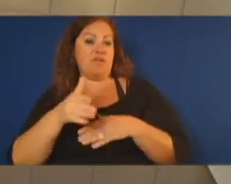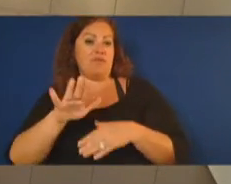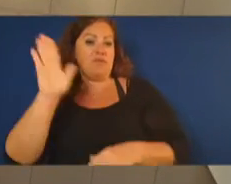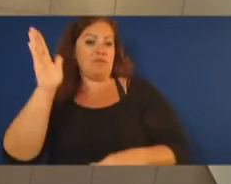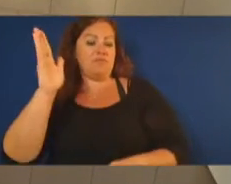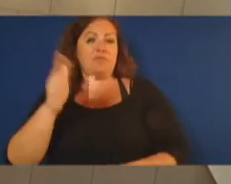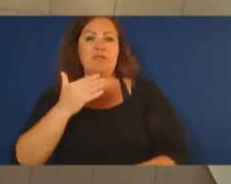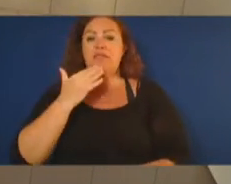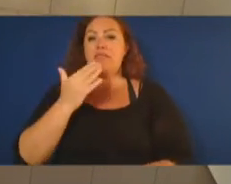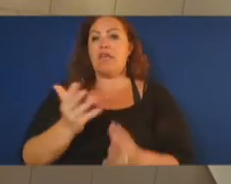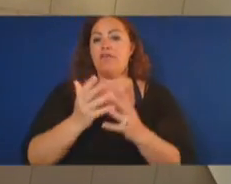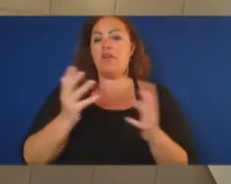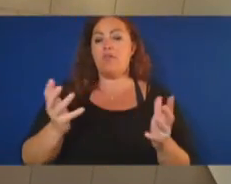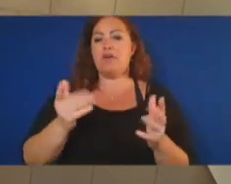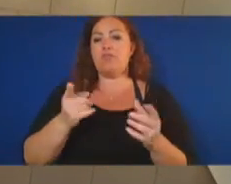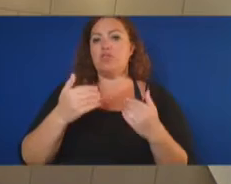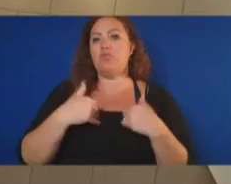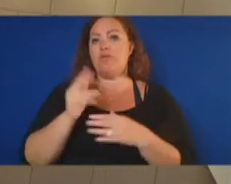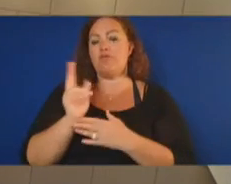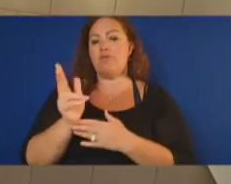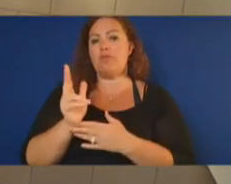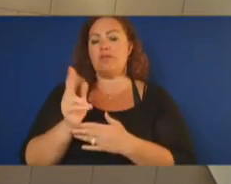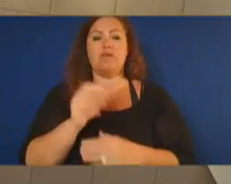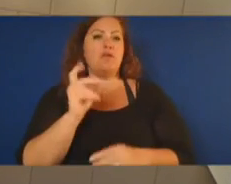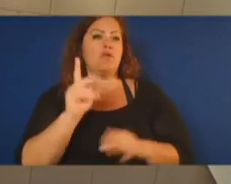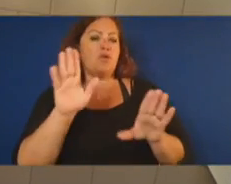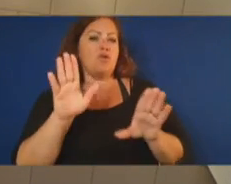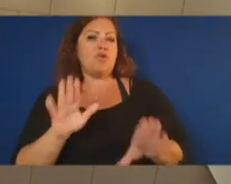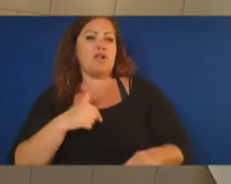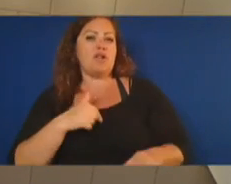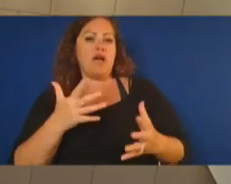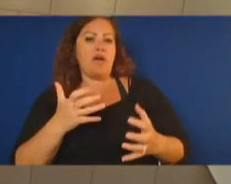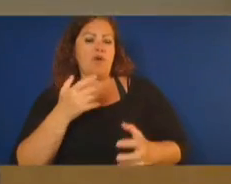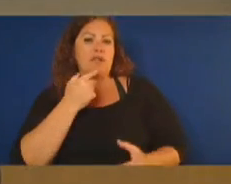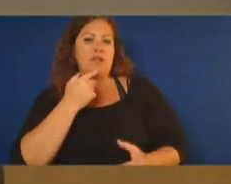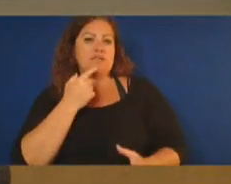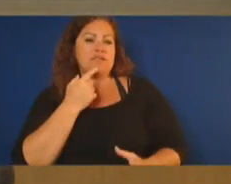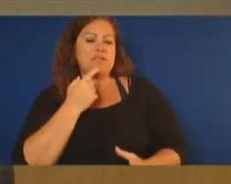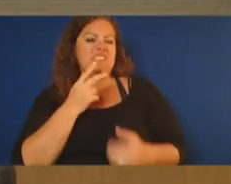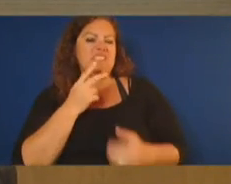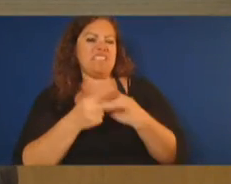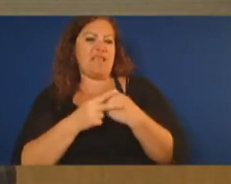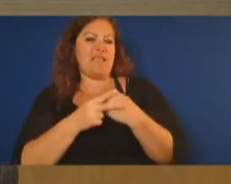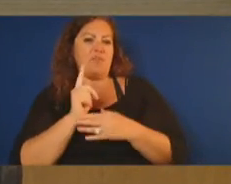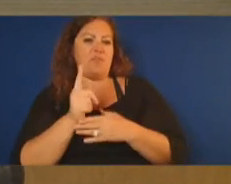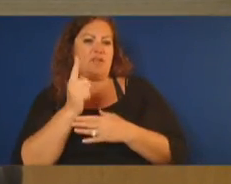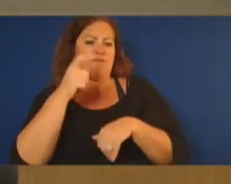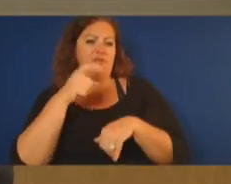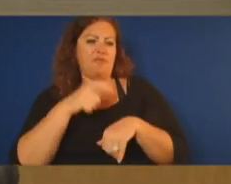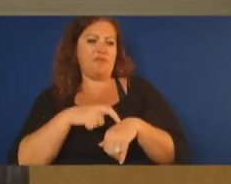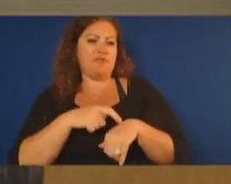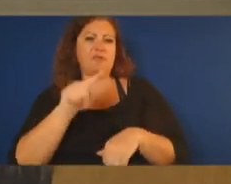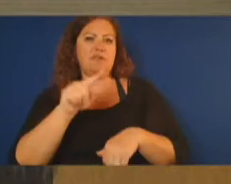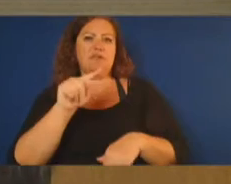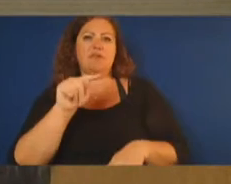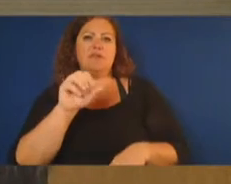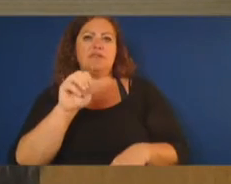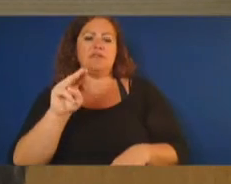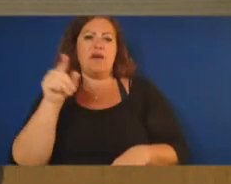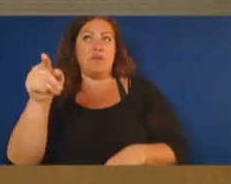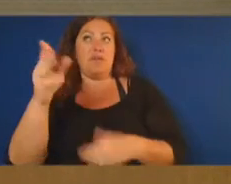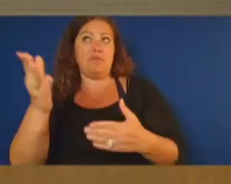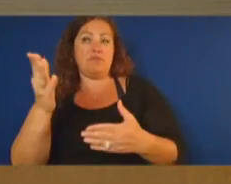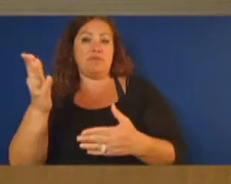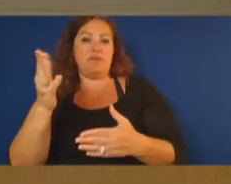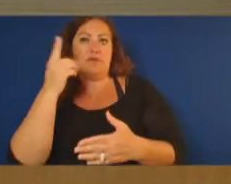you very much Mr Winer you have three minutes okay great and I'd like to say a minute for Tom at least as he's been here graciously enough for